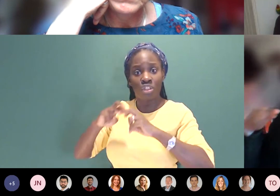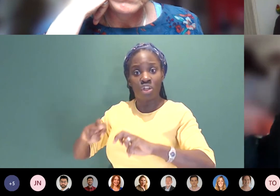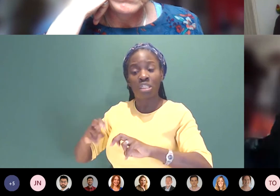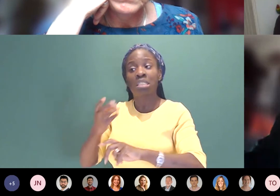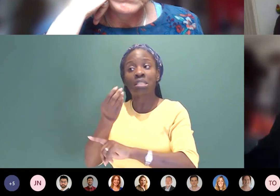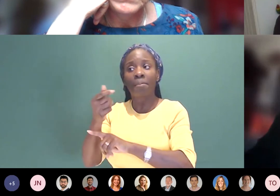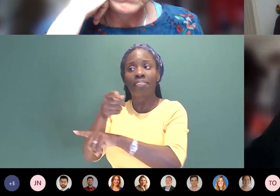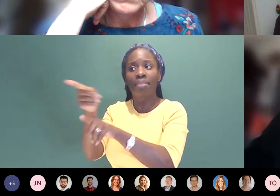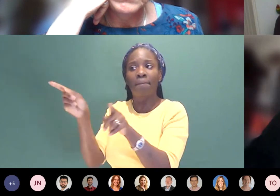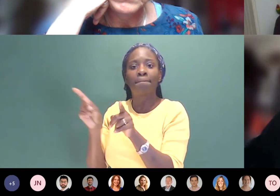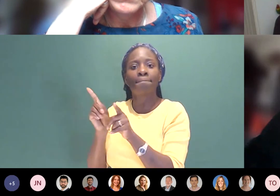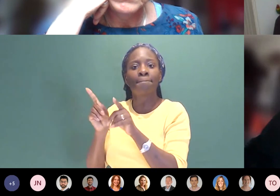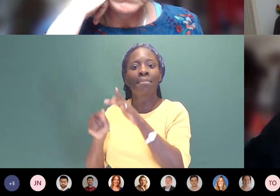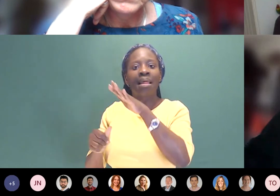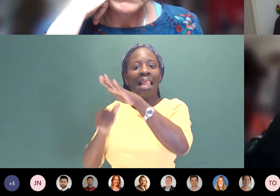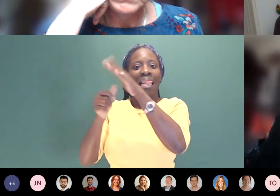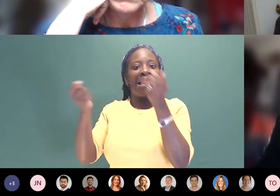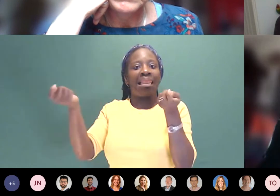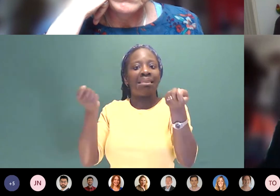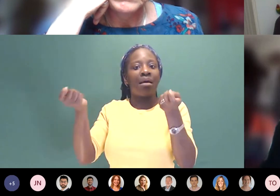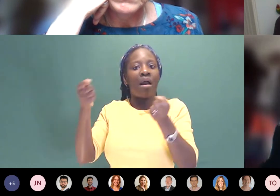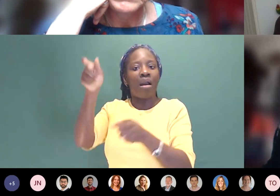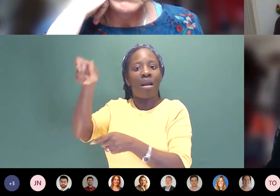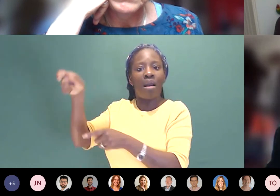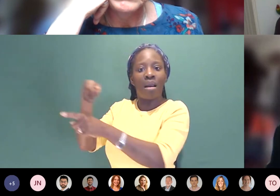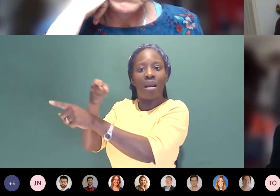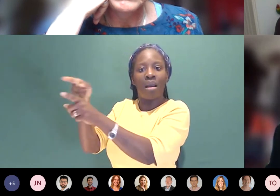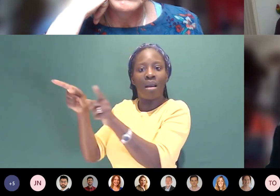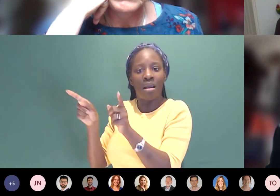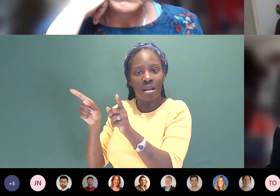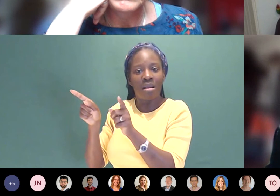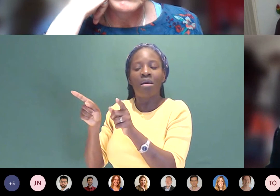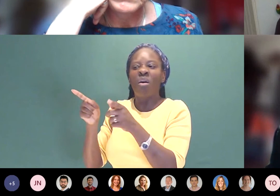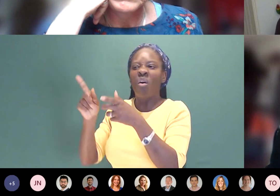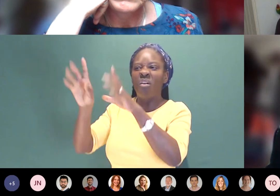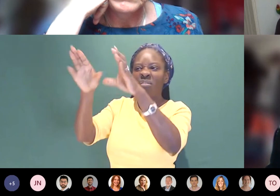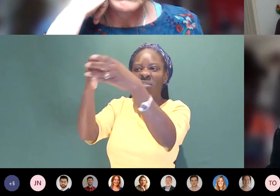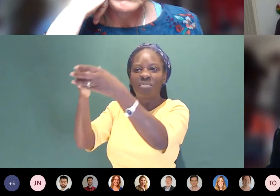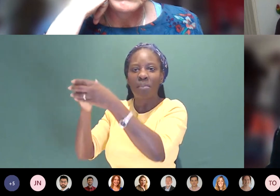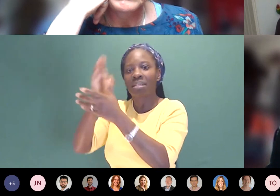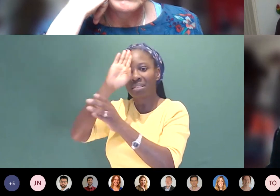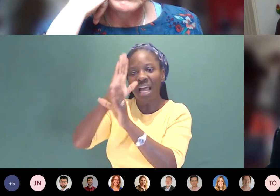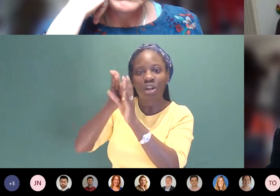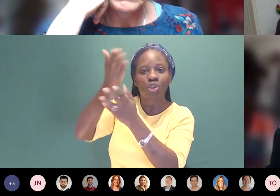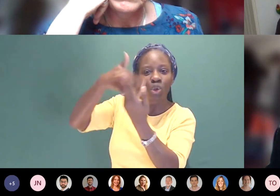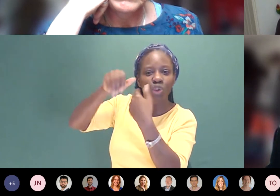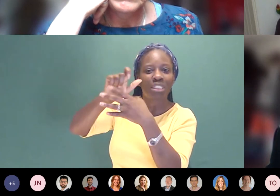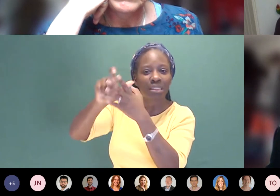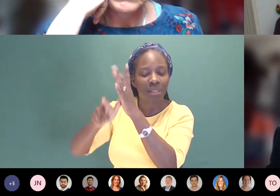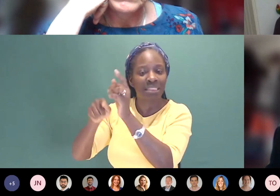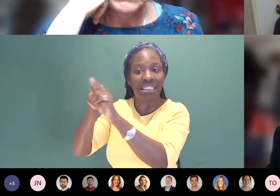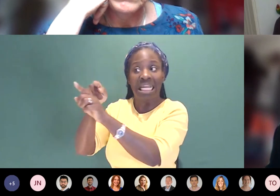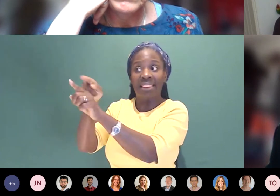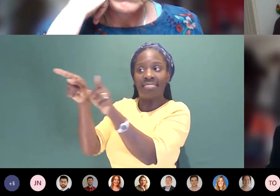of small-scale support groups of people with psychosocial disabilities, for example, and they talked a bit